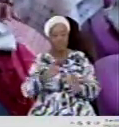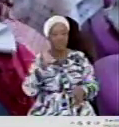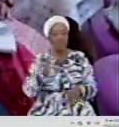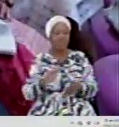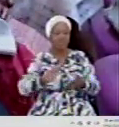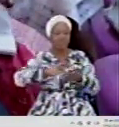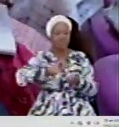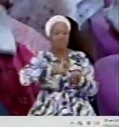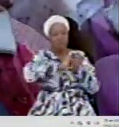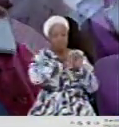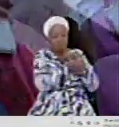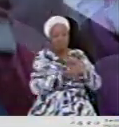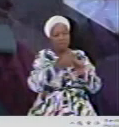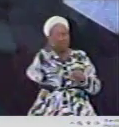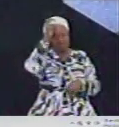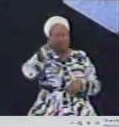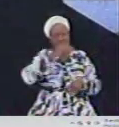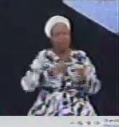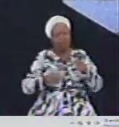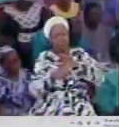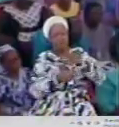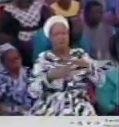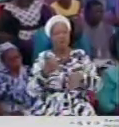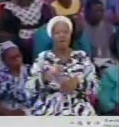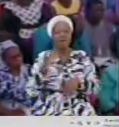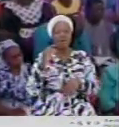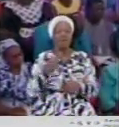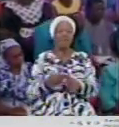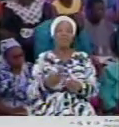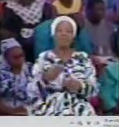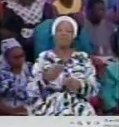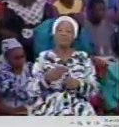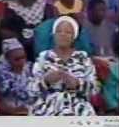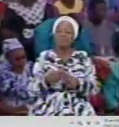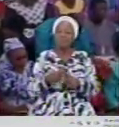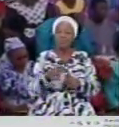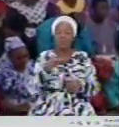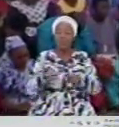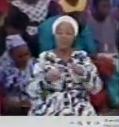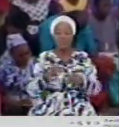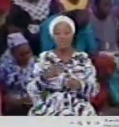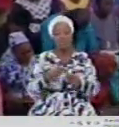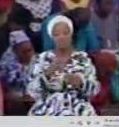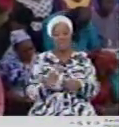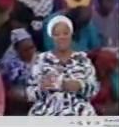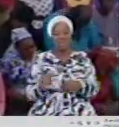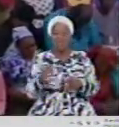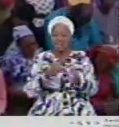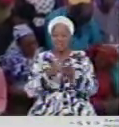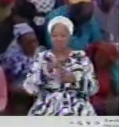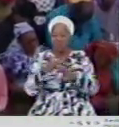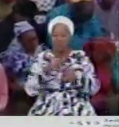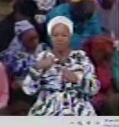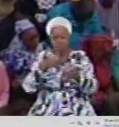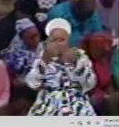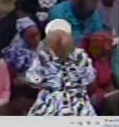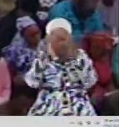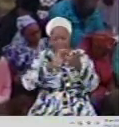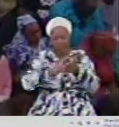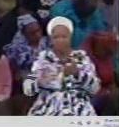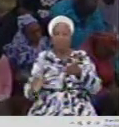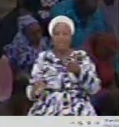Satan under your feet shortly. It's when we obey verse 19, and